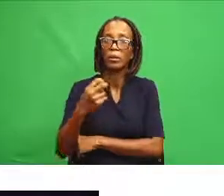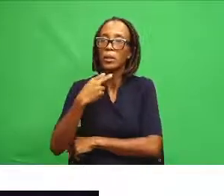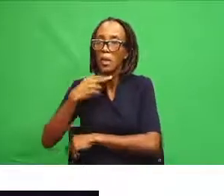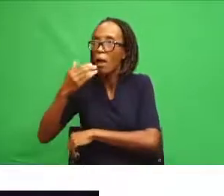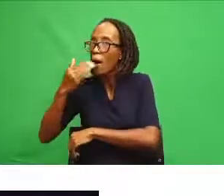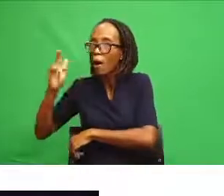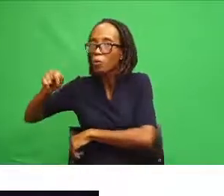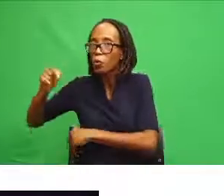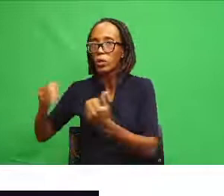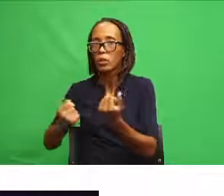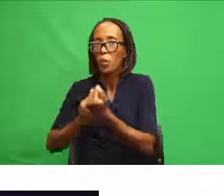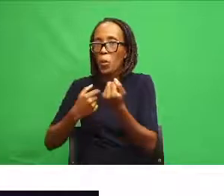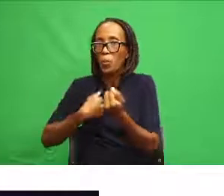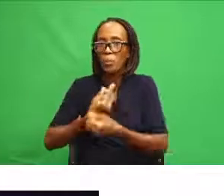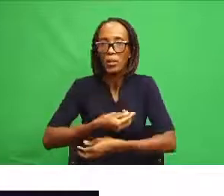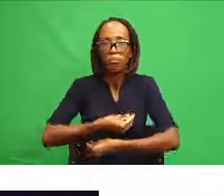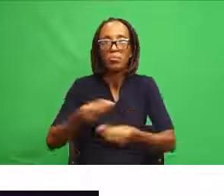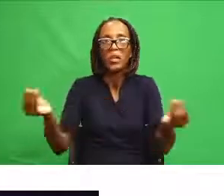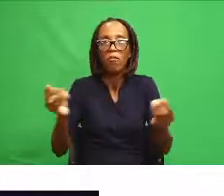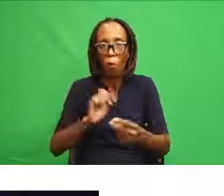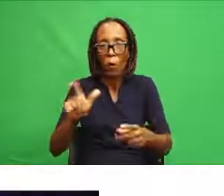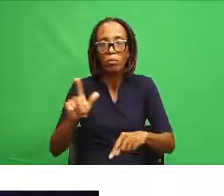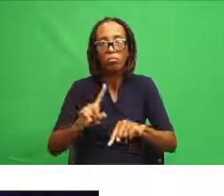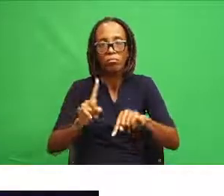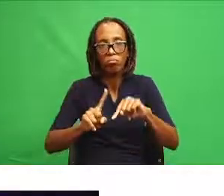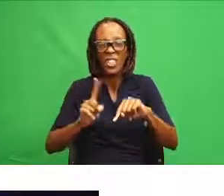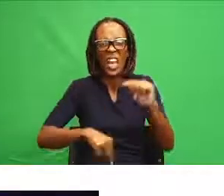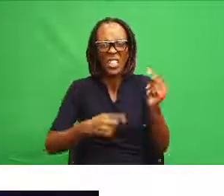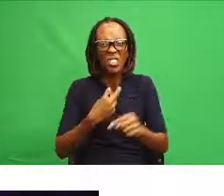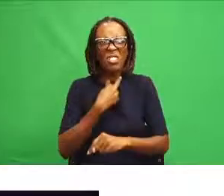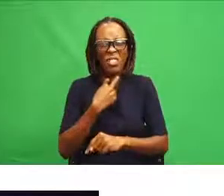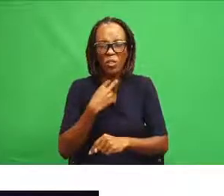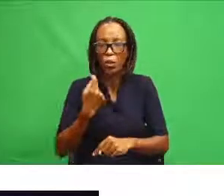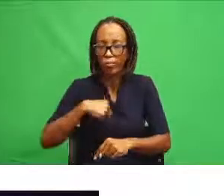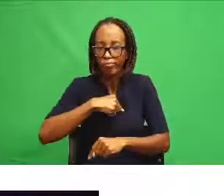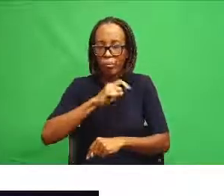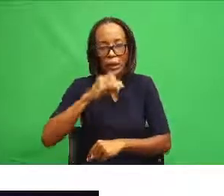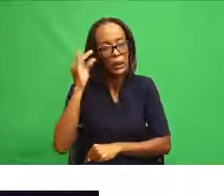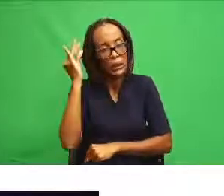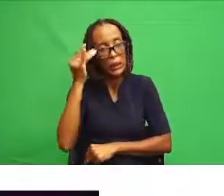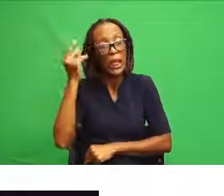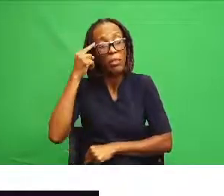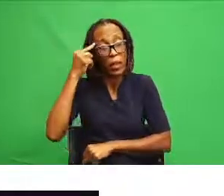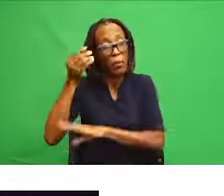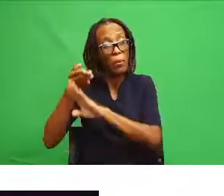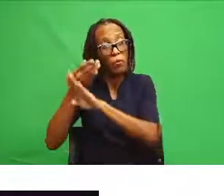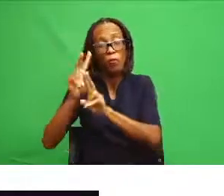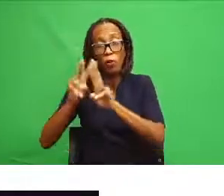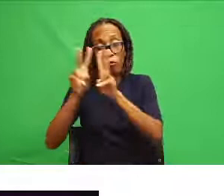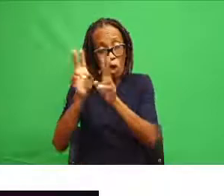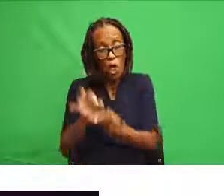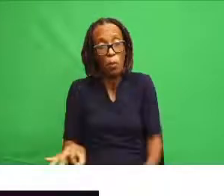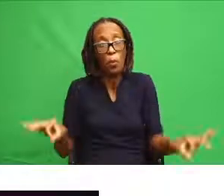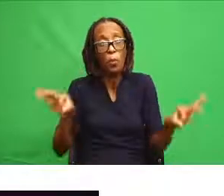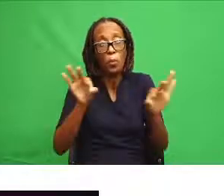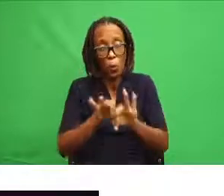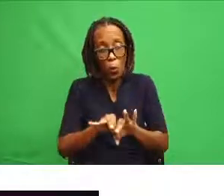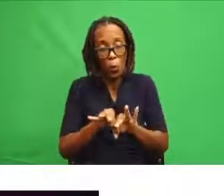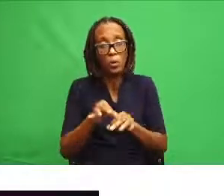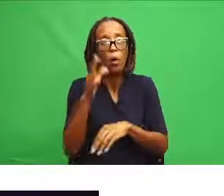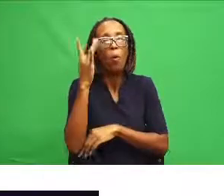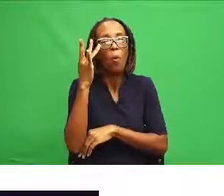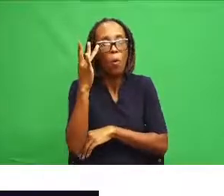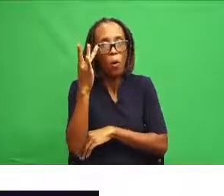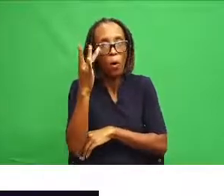right? So you may want to look at that very carefully. It is a very, very important point, because your